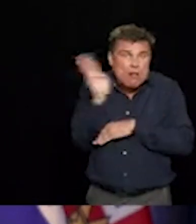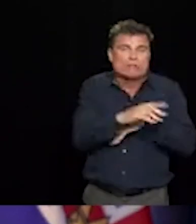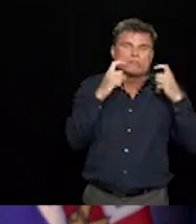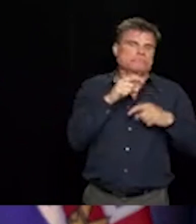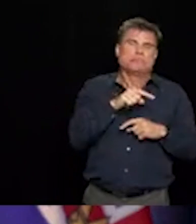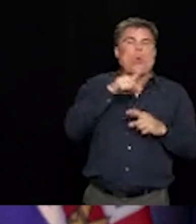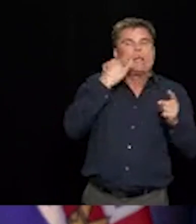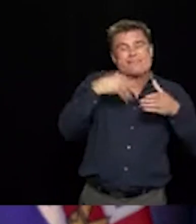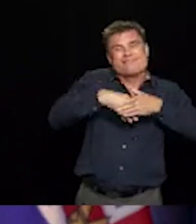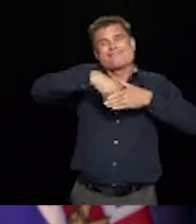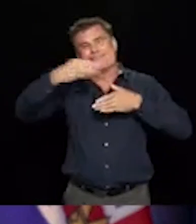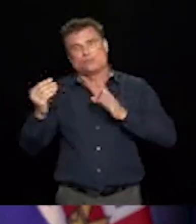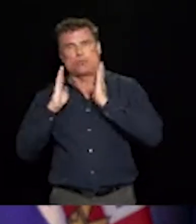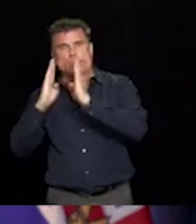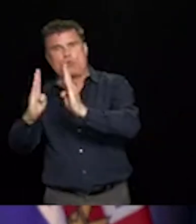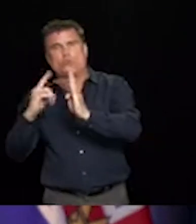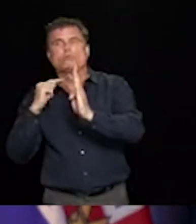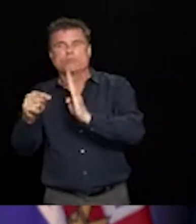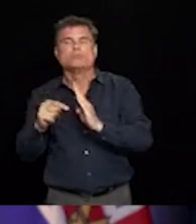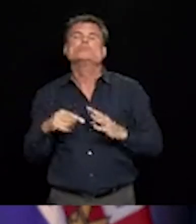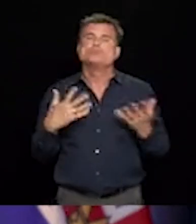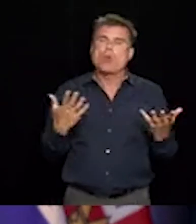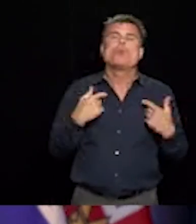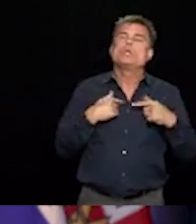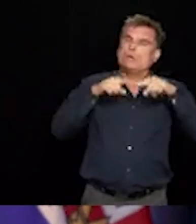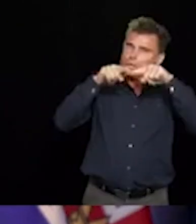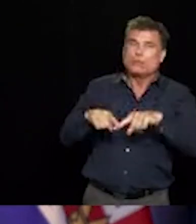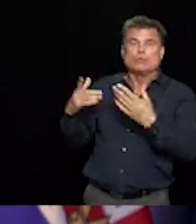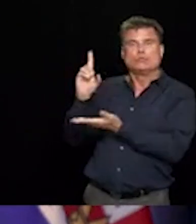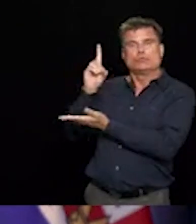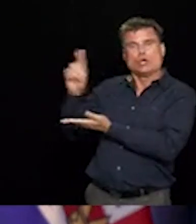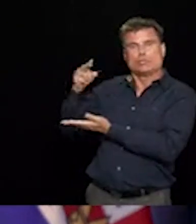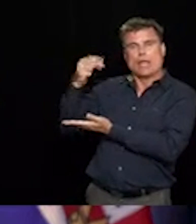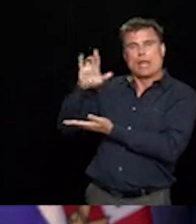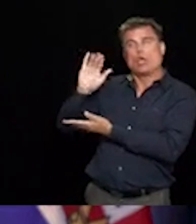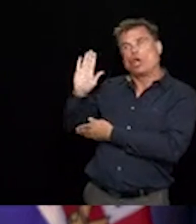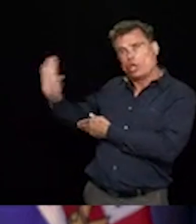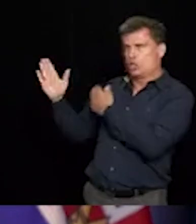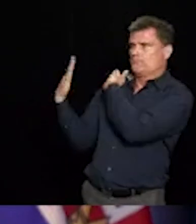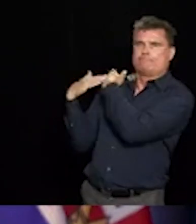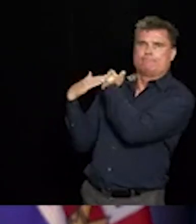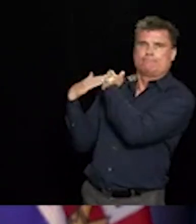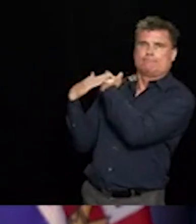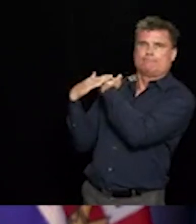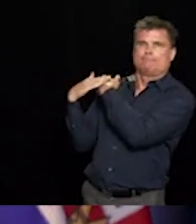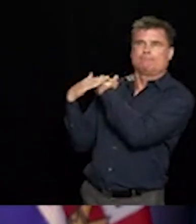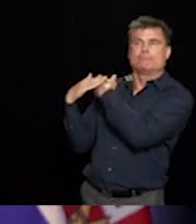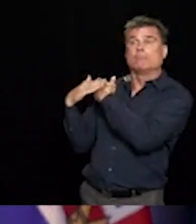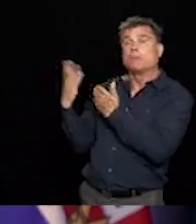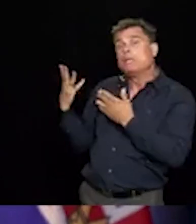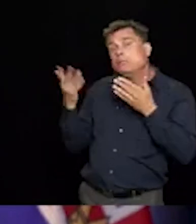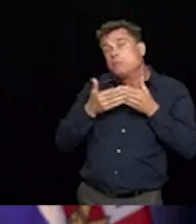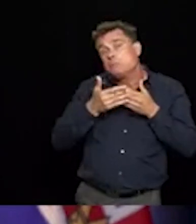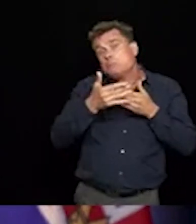advice on masking and other health and safety measures that may be modified or be added